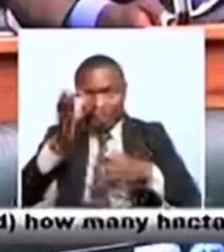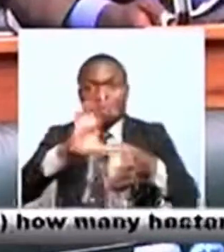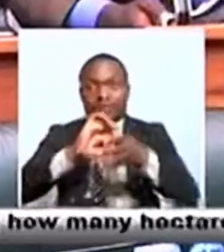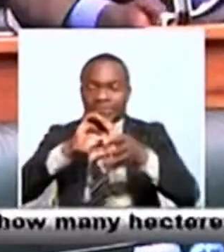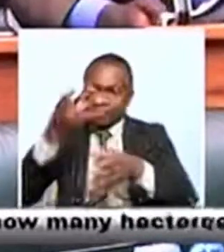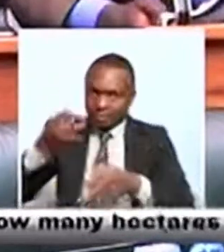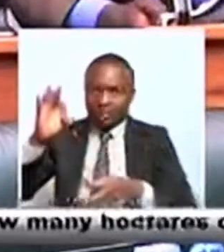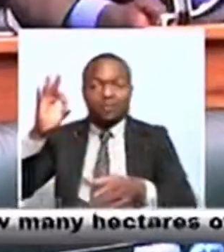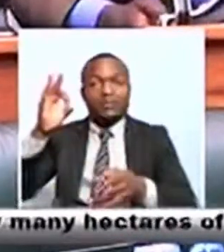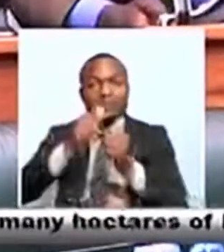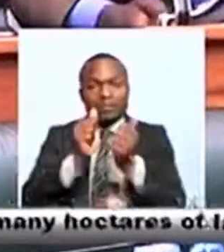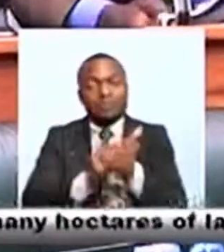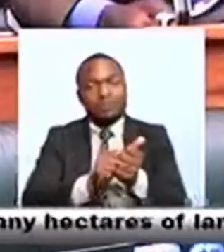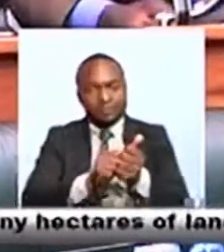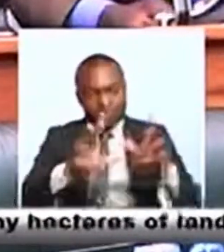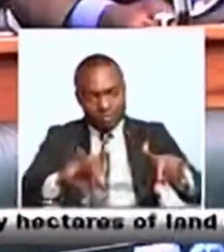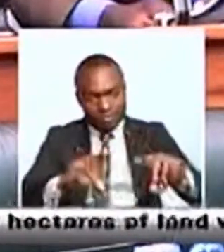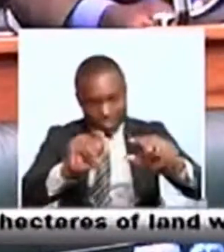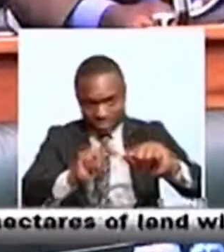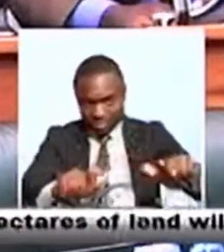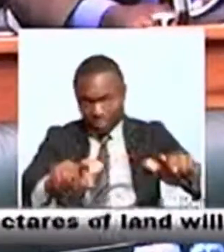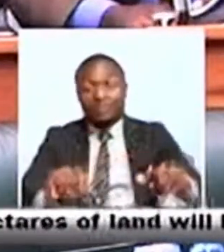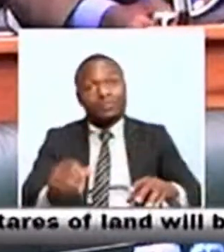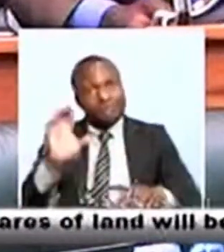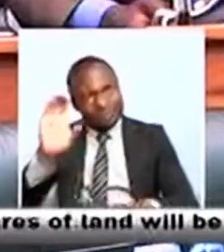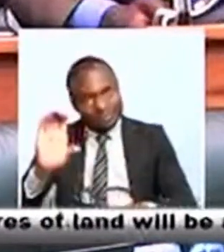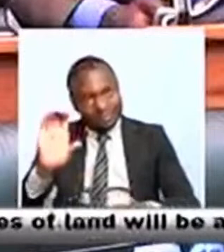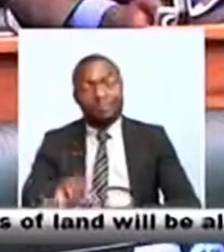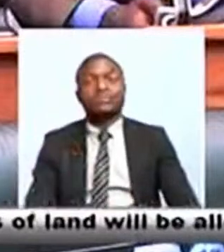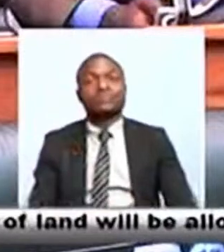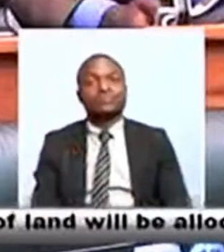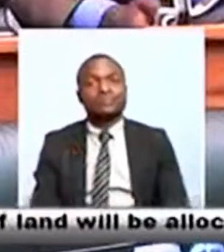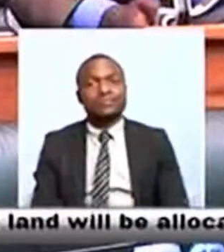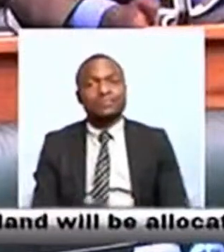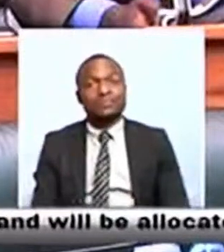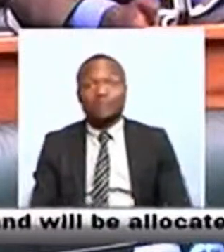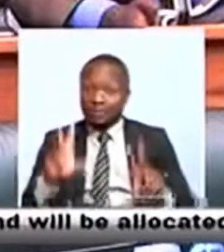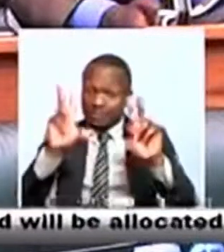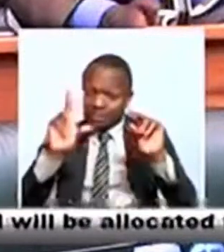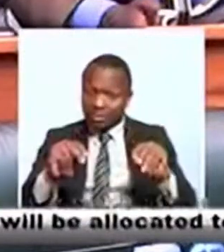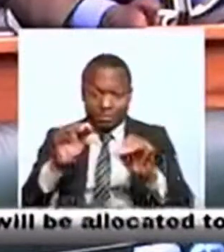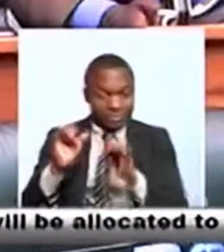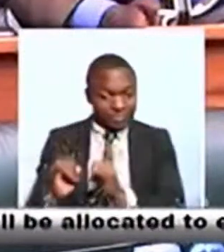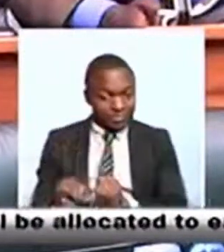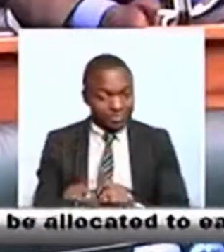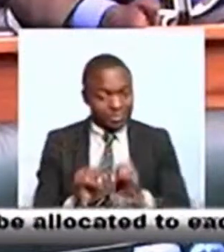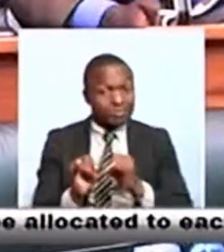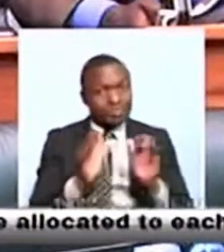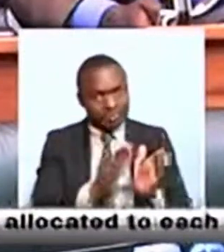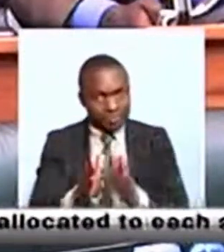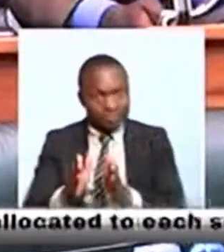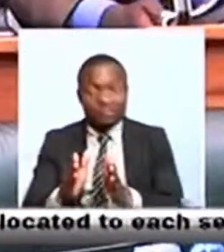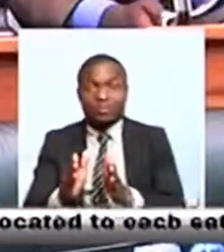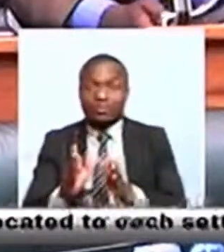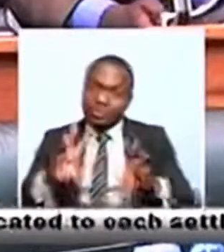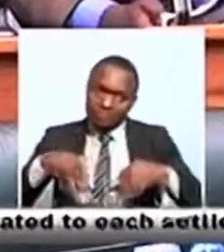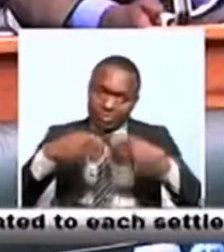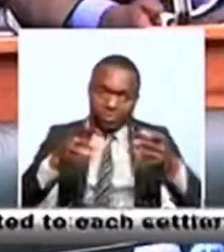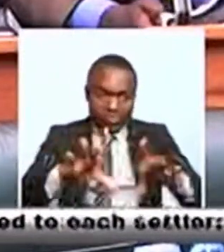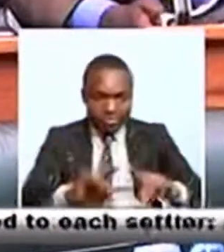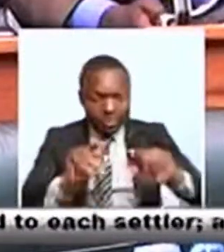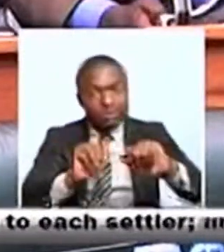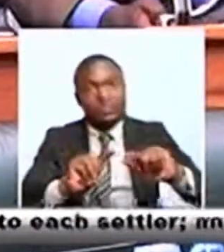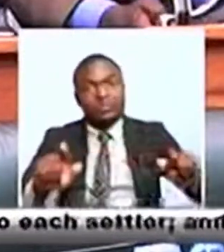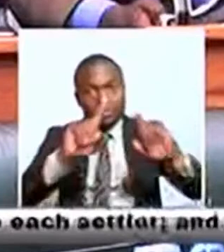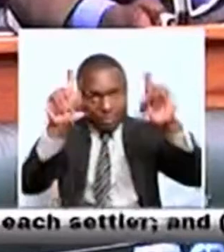on availability of land. In C, therefore, there is no implementation plan to issue title deeds